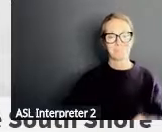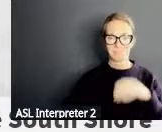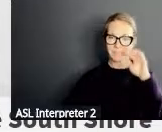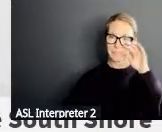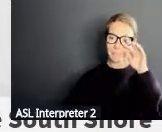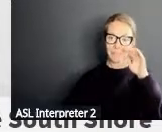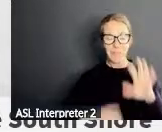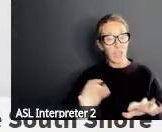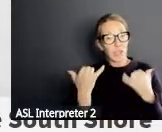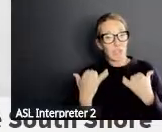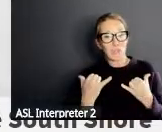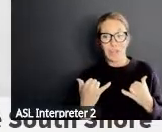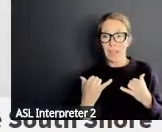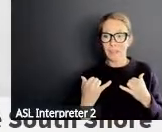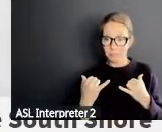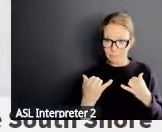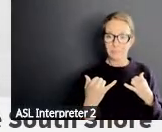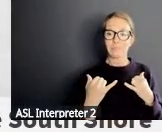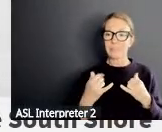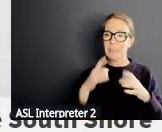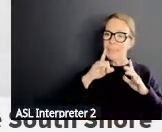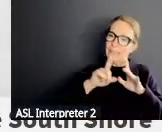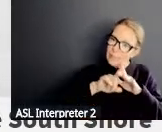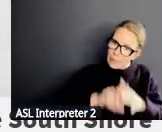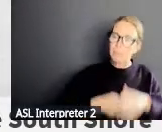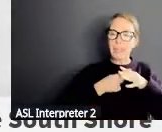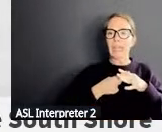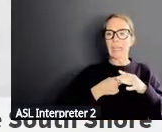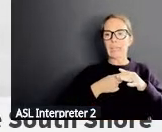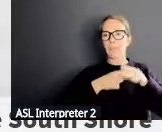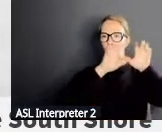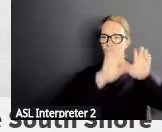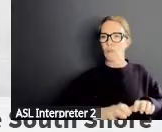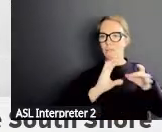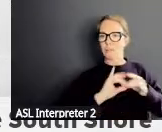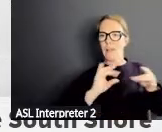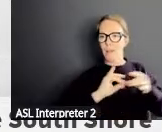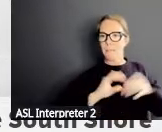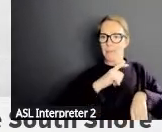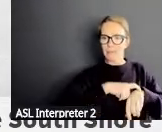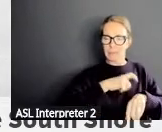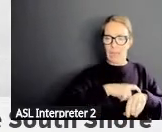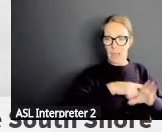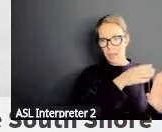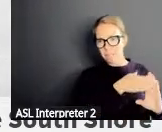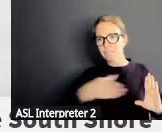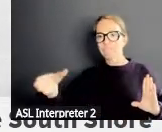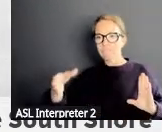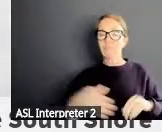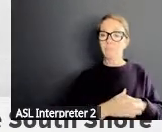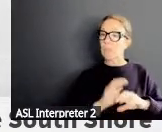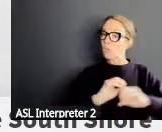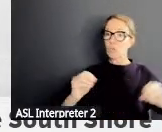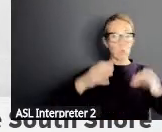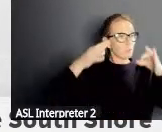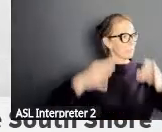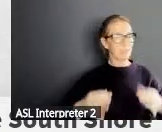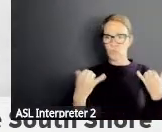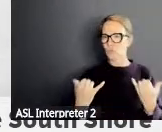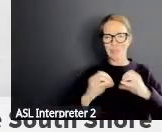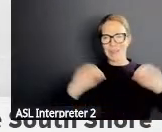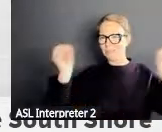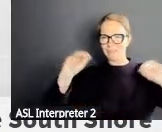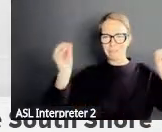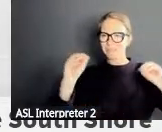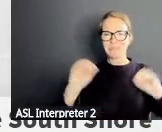Today marks the beginning of the written comment period on the draft scope of work. No decisions will be made today regarding the